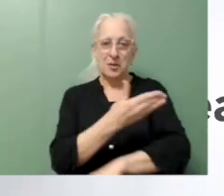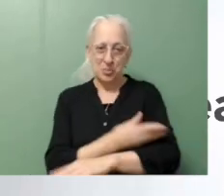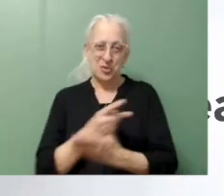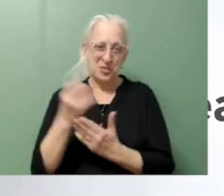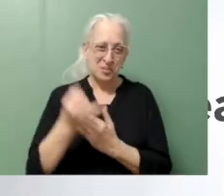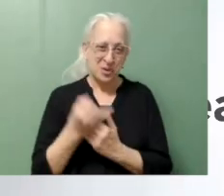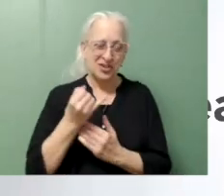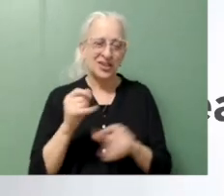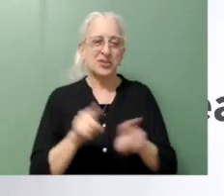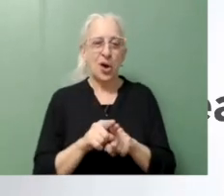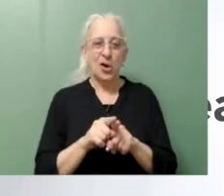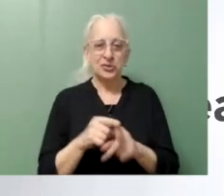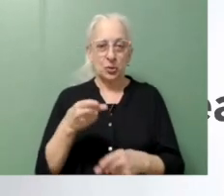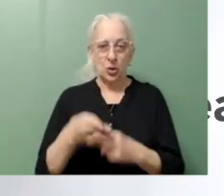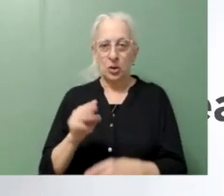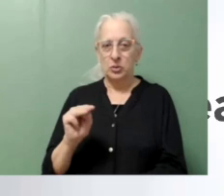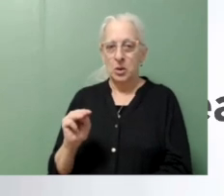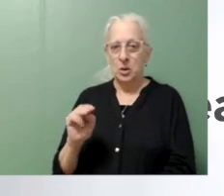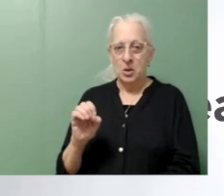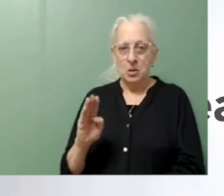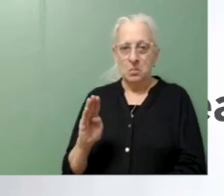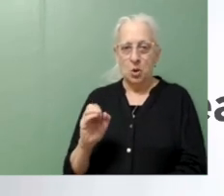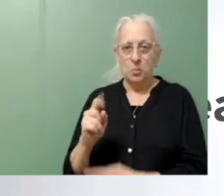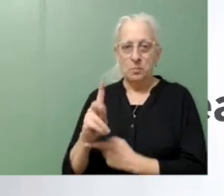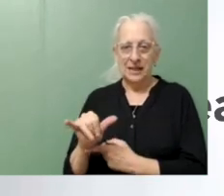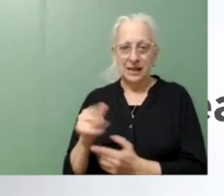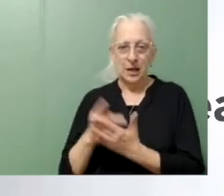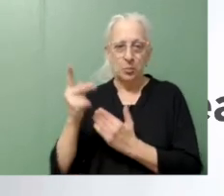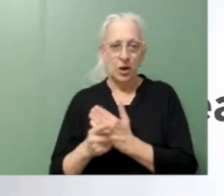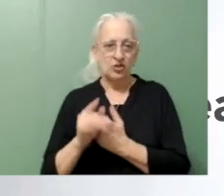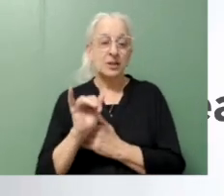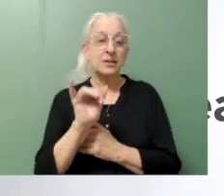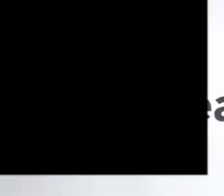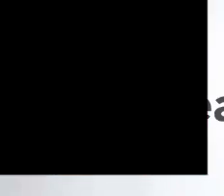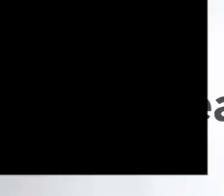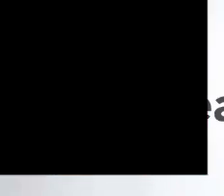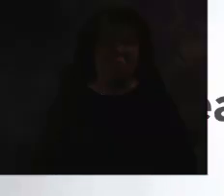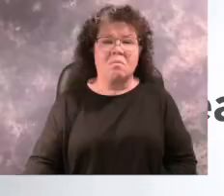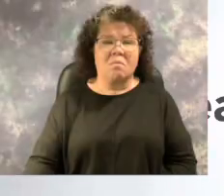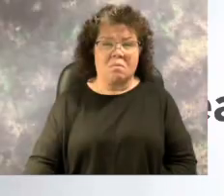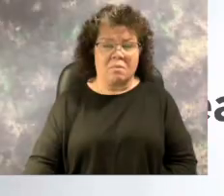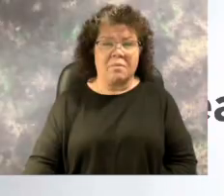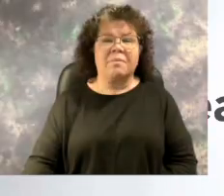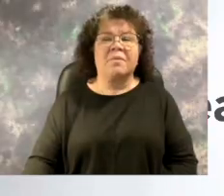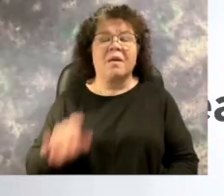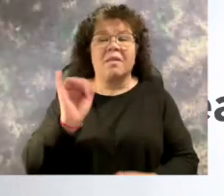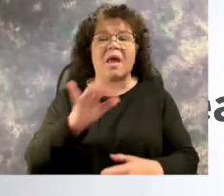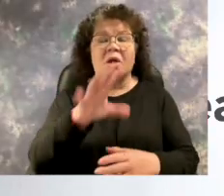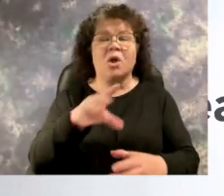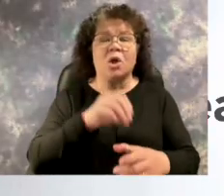projects. These include Clean Mobility in Schools, Clean Mobility